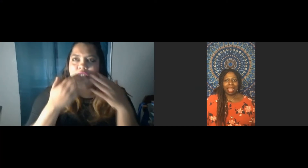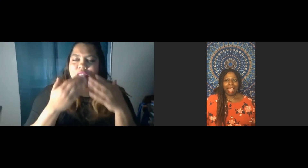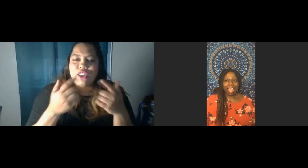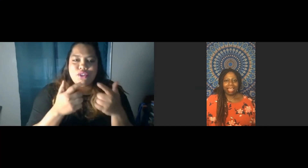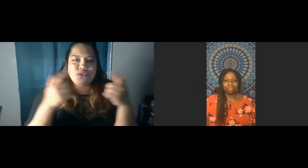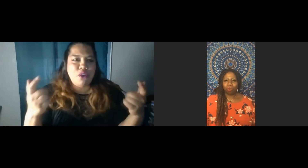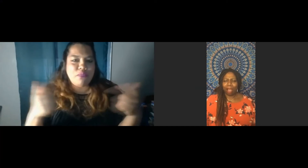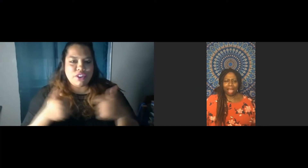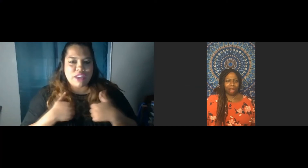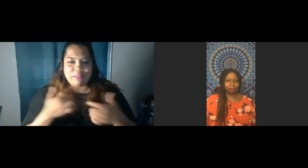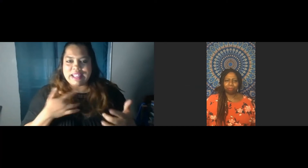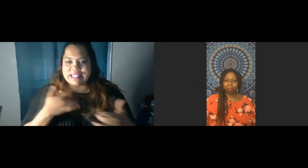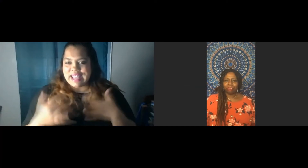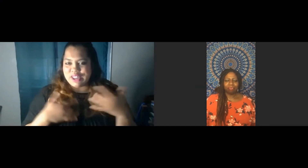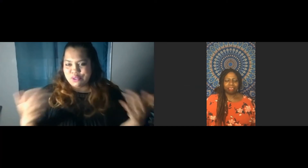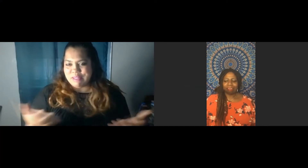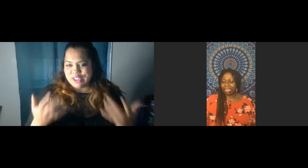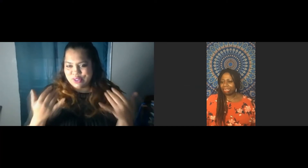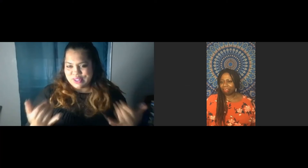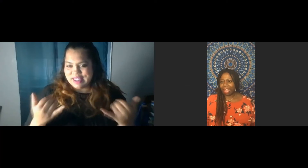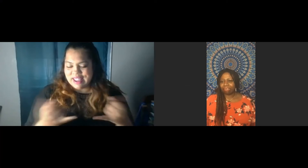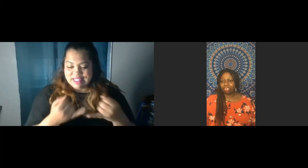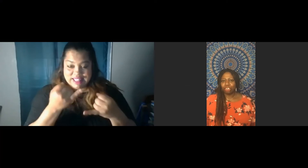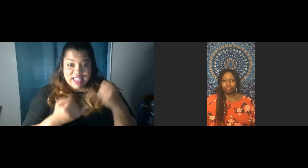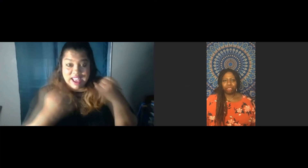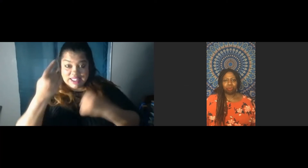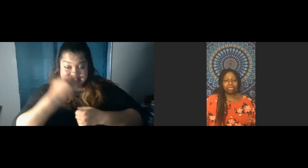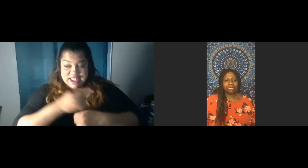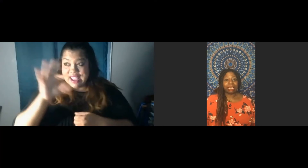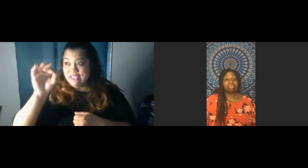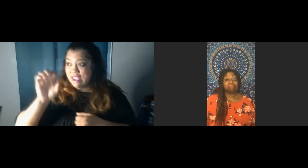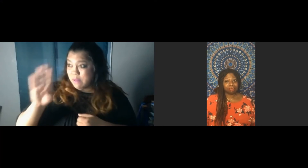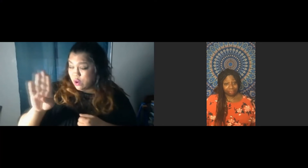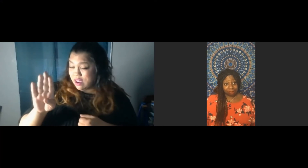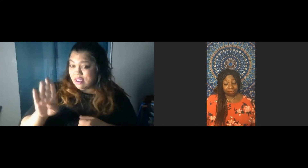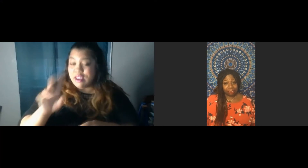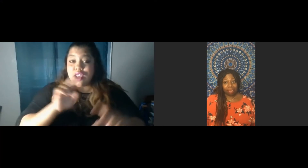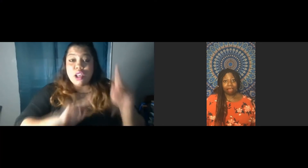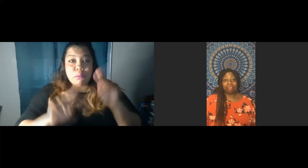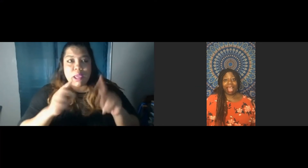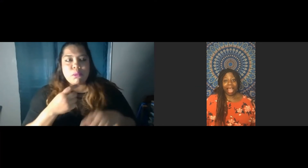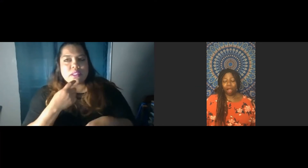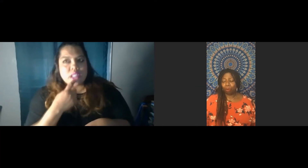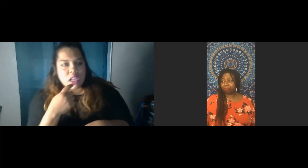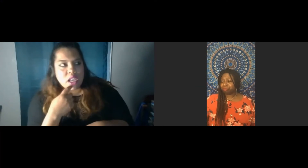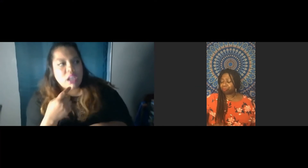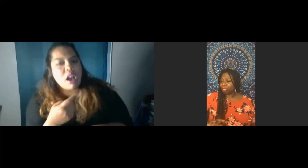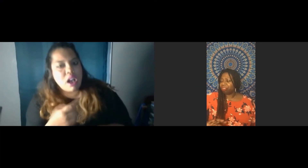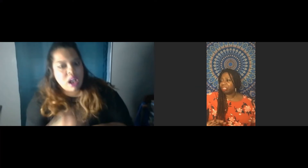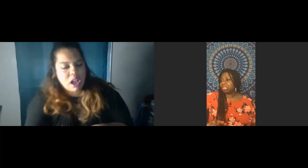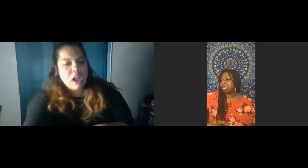February, and wow, they say that you can really get a sense of